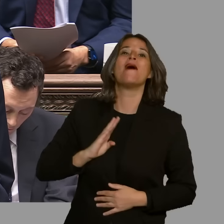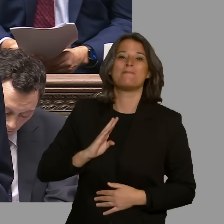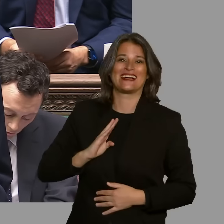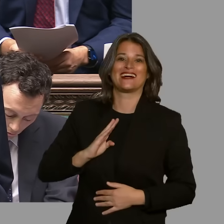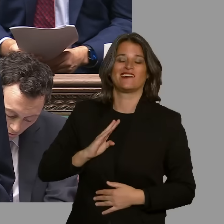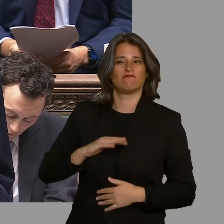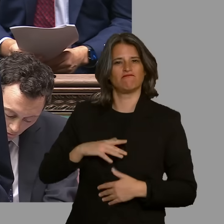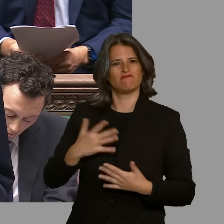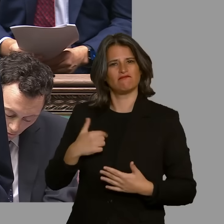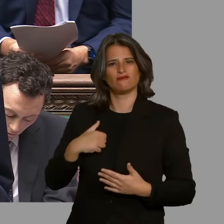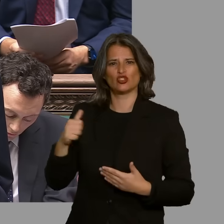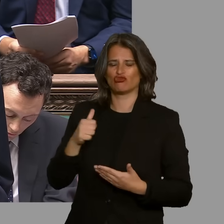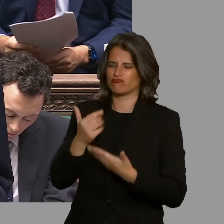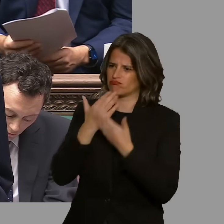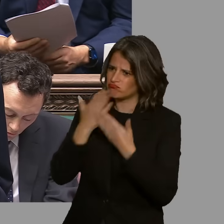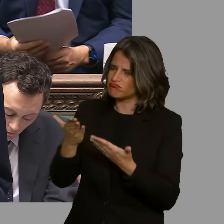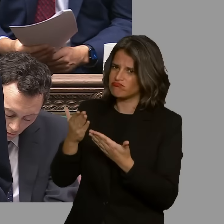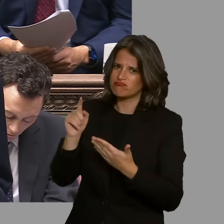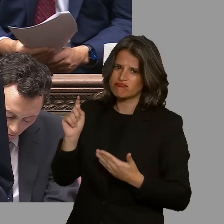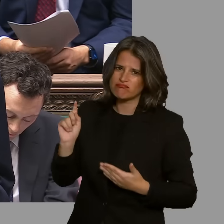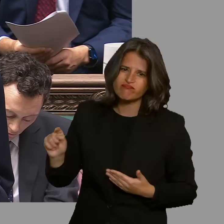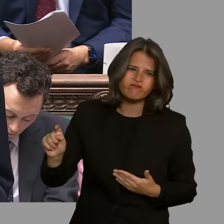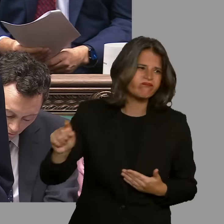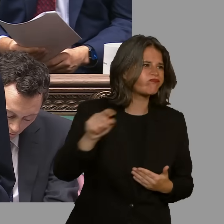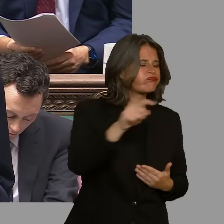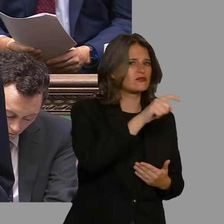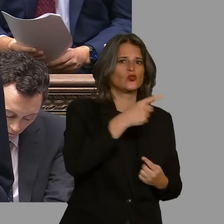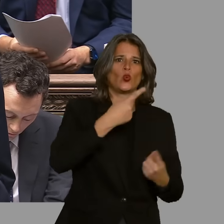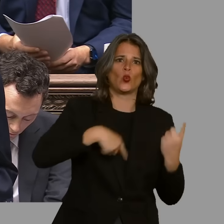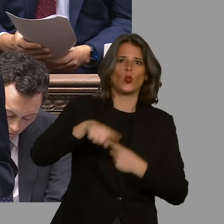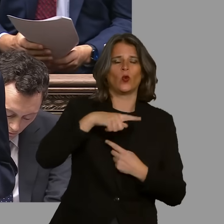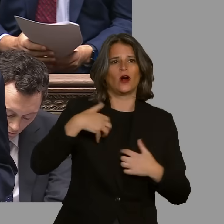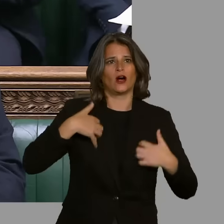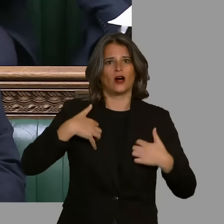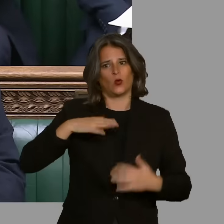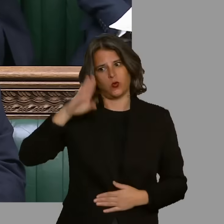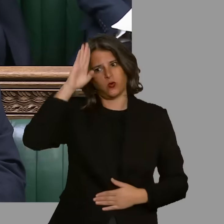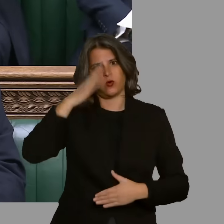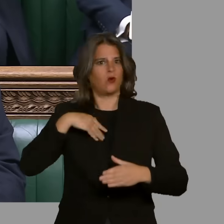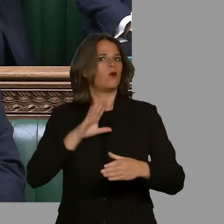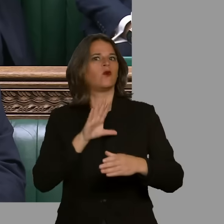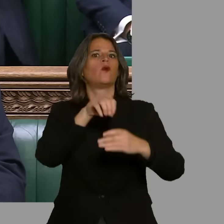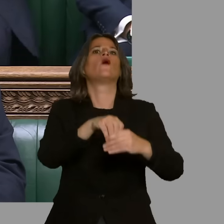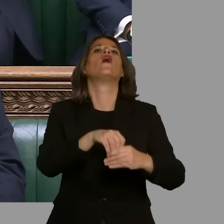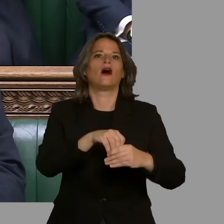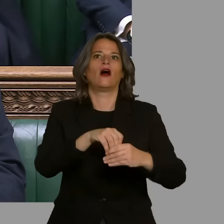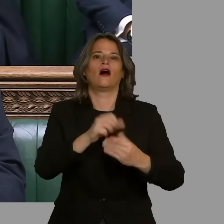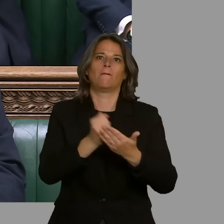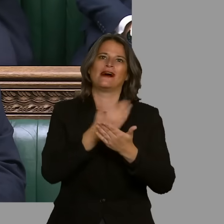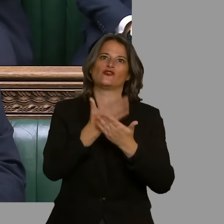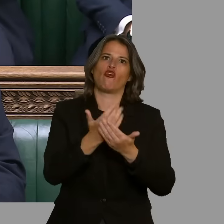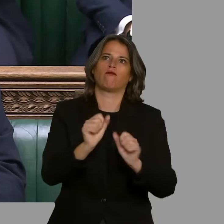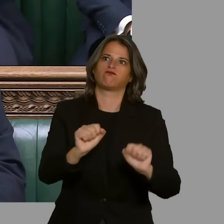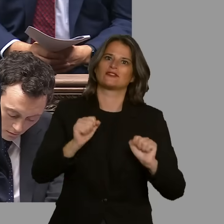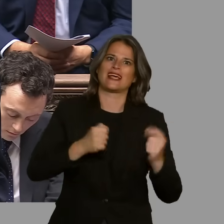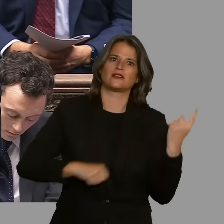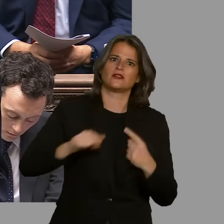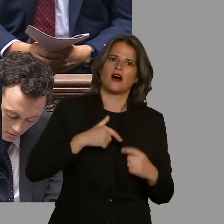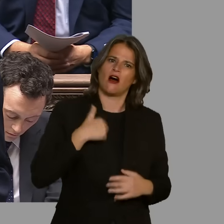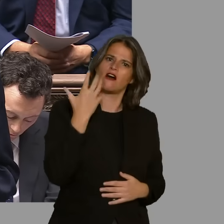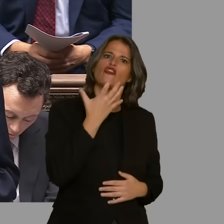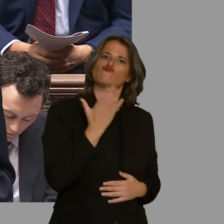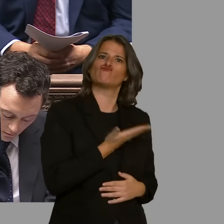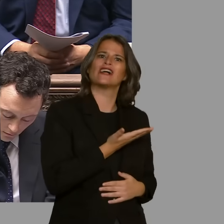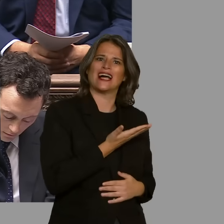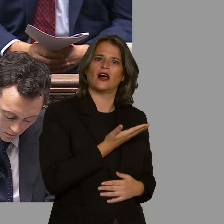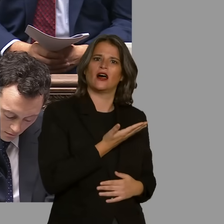and we should not talk down the importance of that recruitment effort. I think if anybody looks in the round at what we are putting